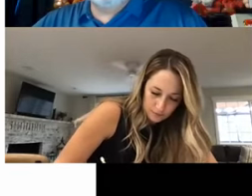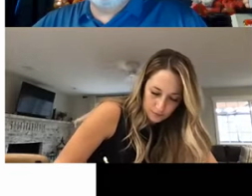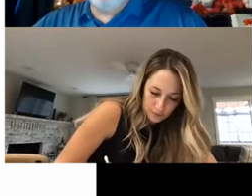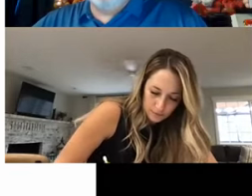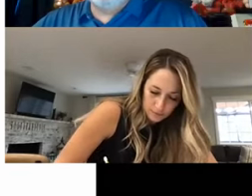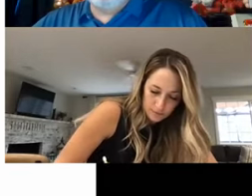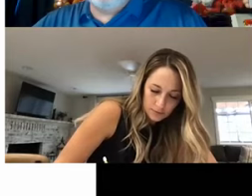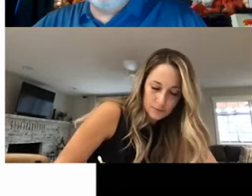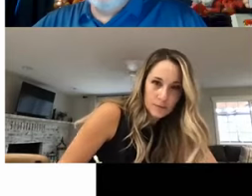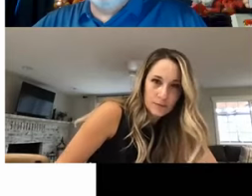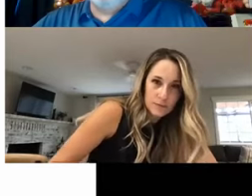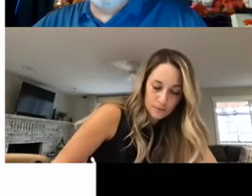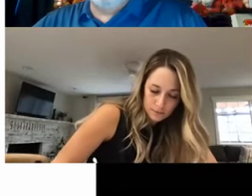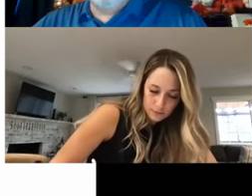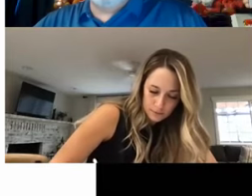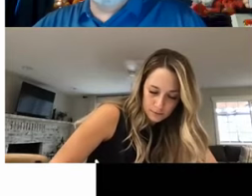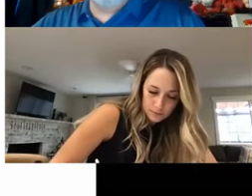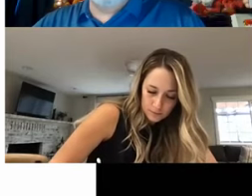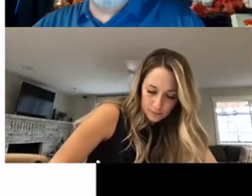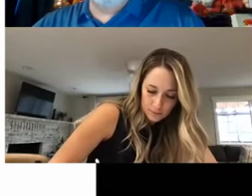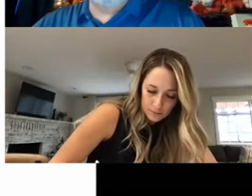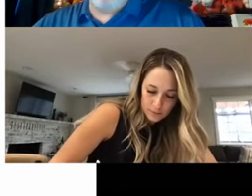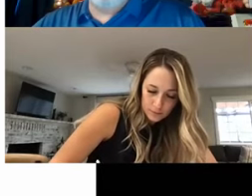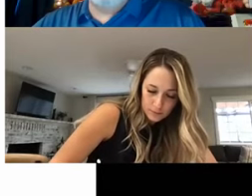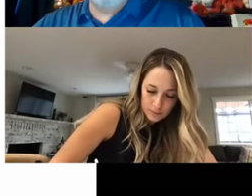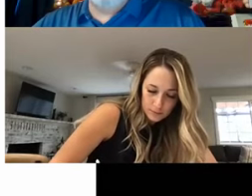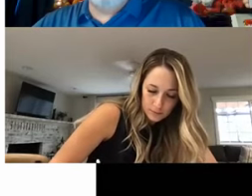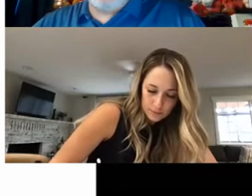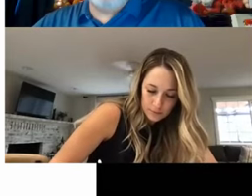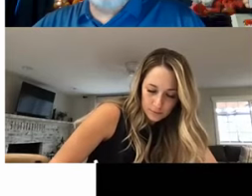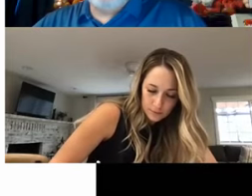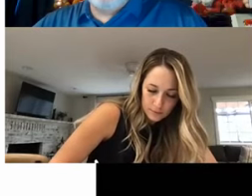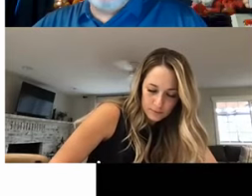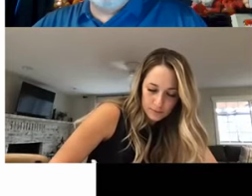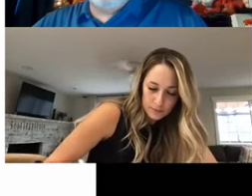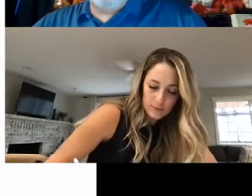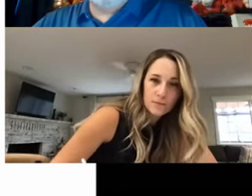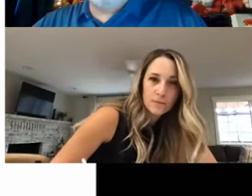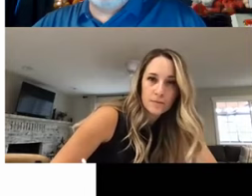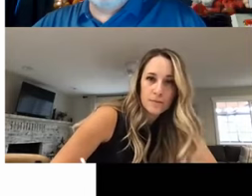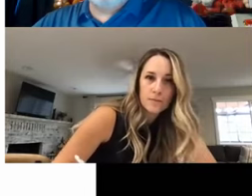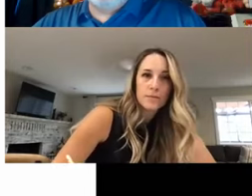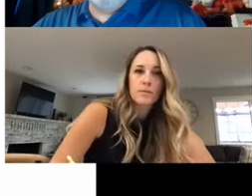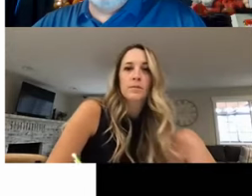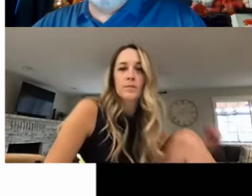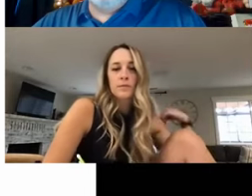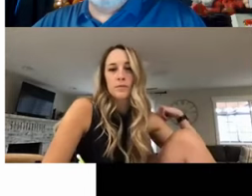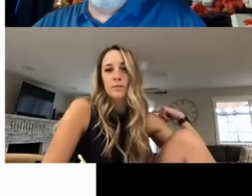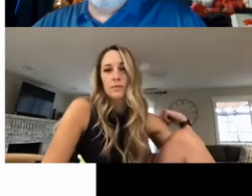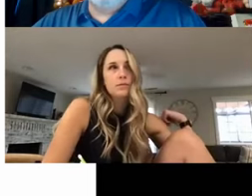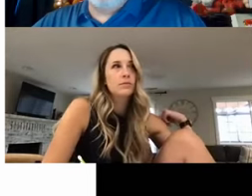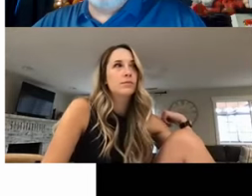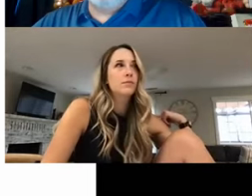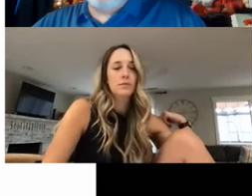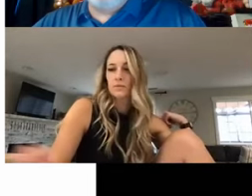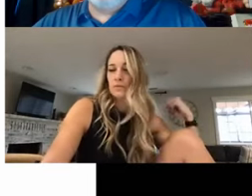subunits. So one gene would code the information for making two copies of that. And then a second gene would give us the